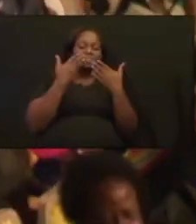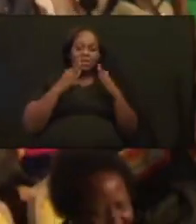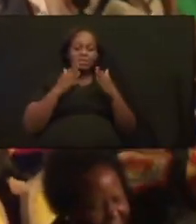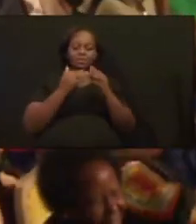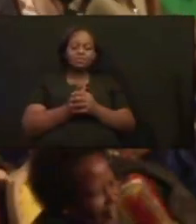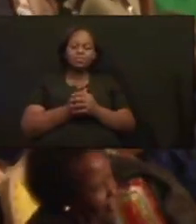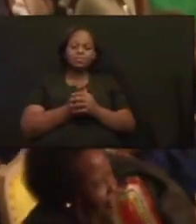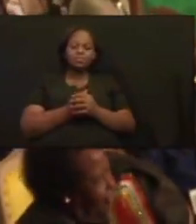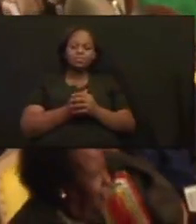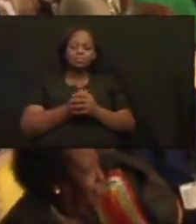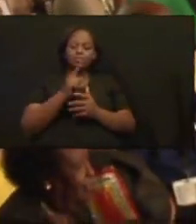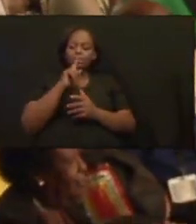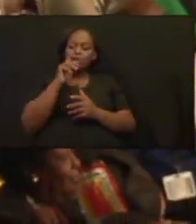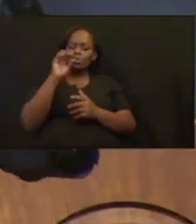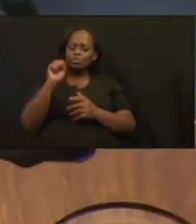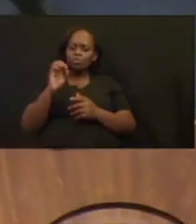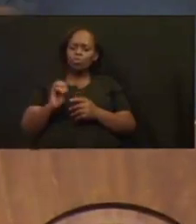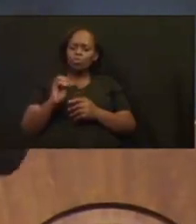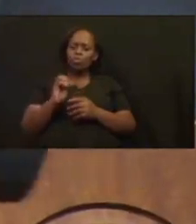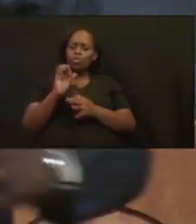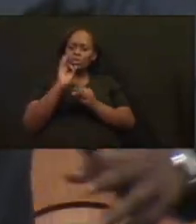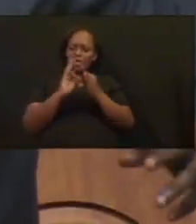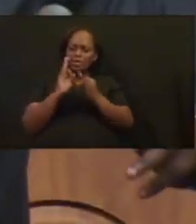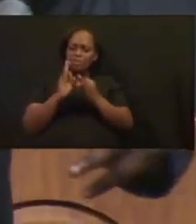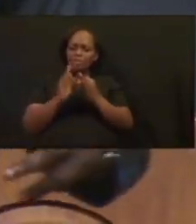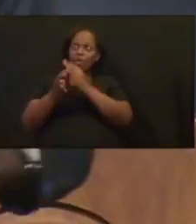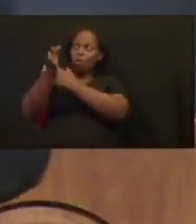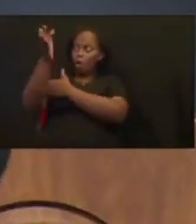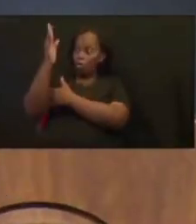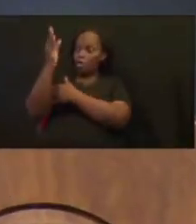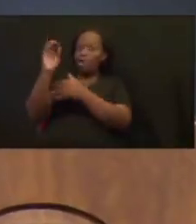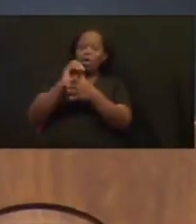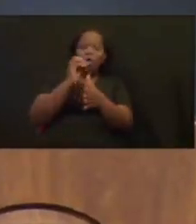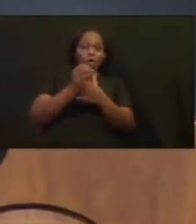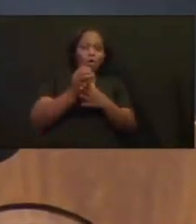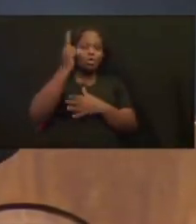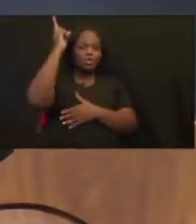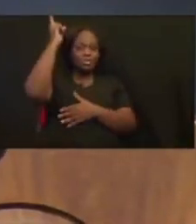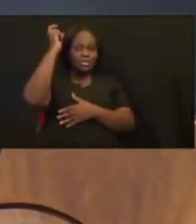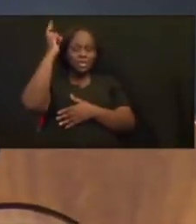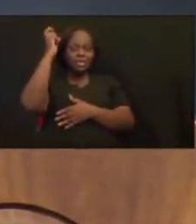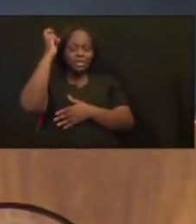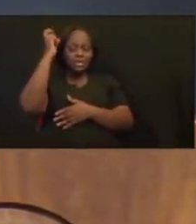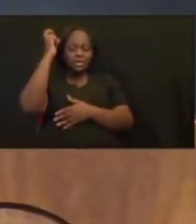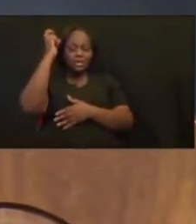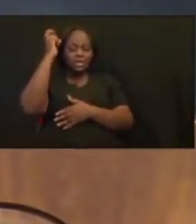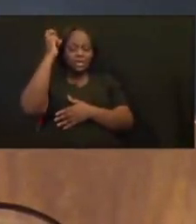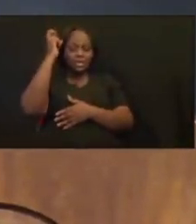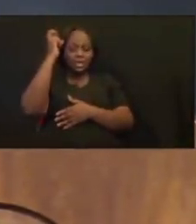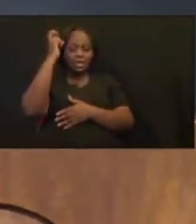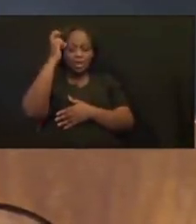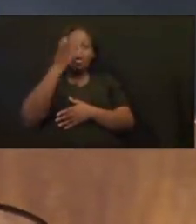So whether it is God or Satan, the canvas is man.